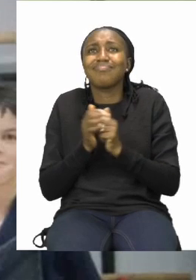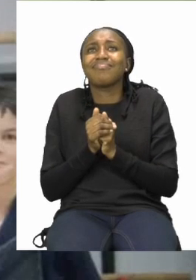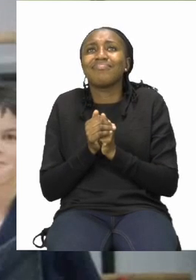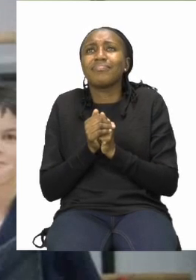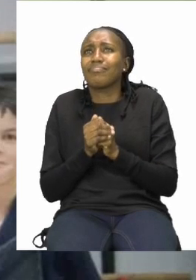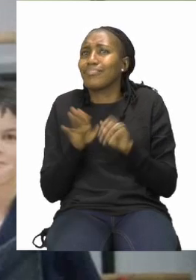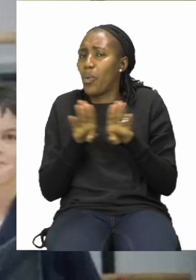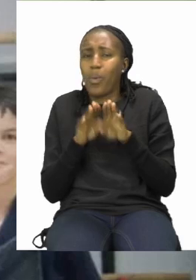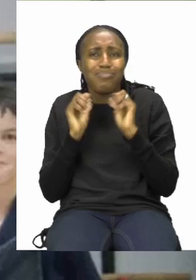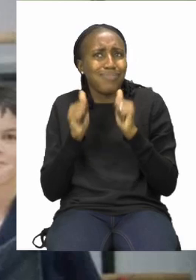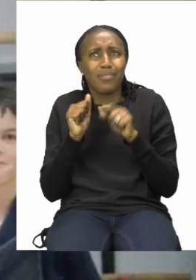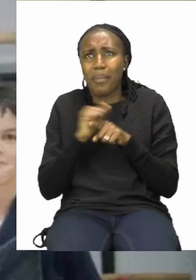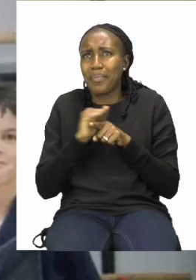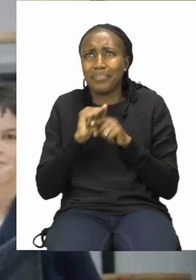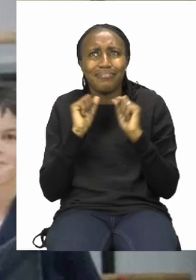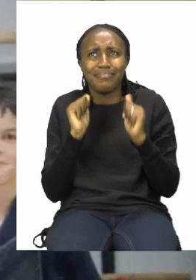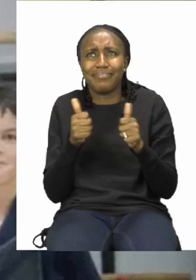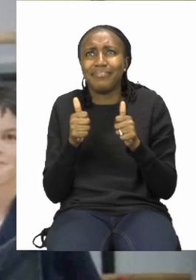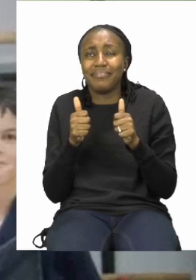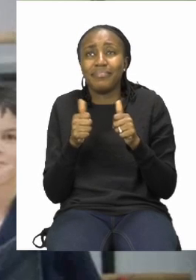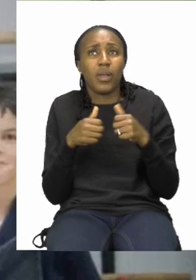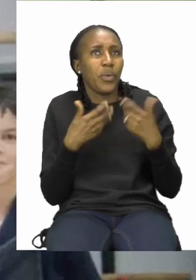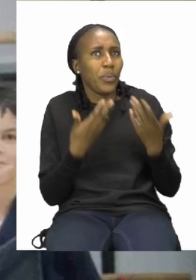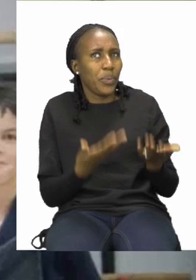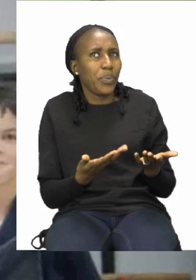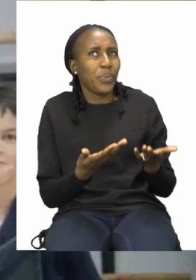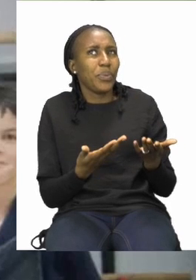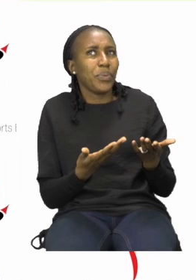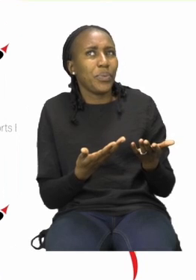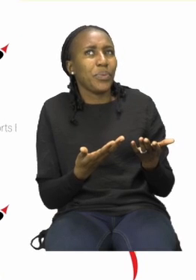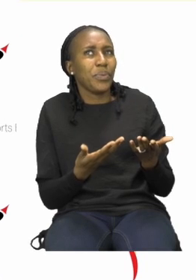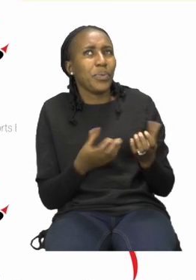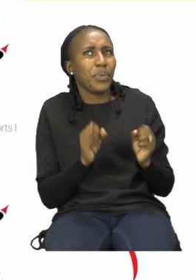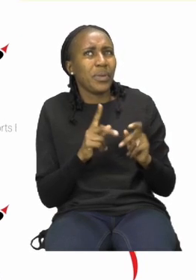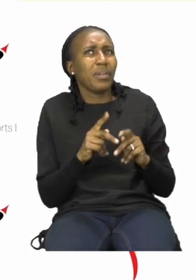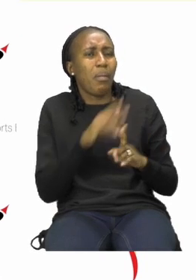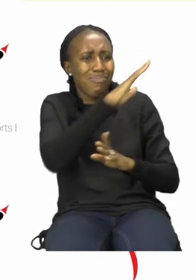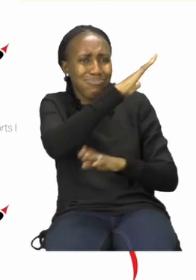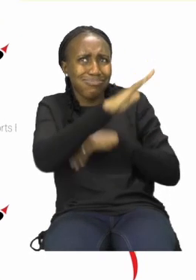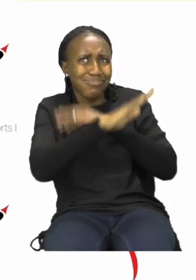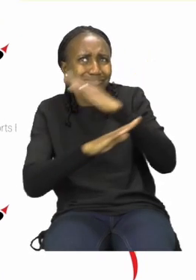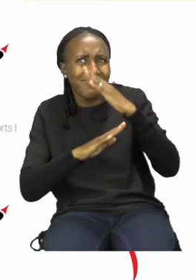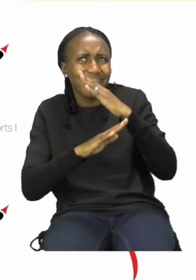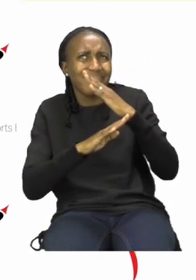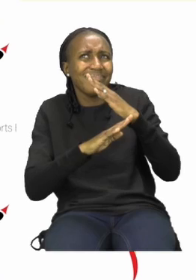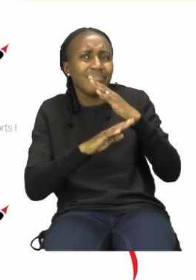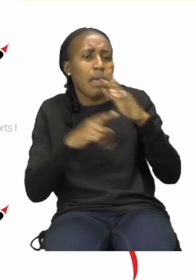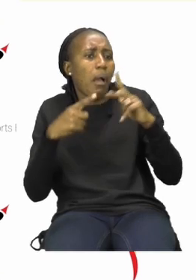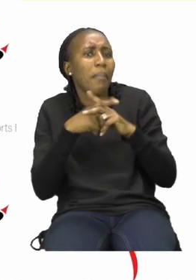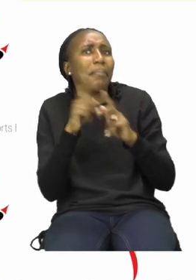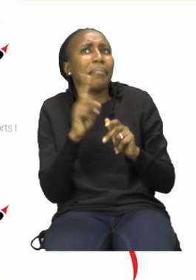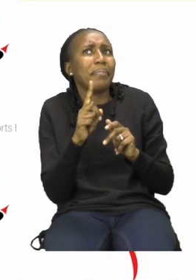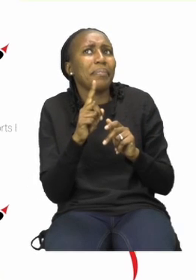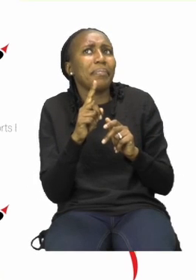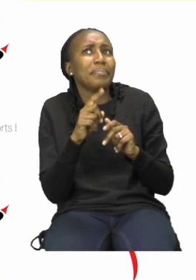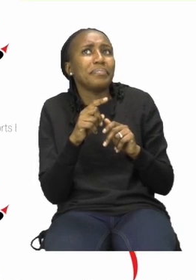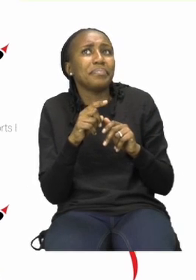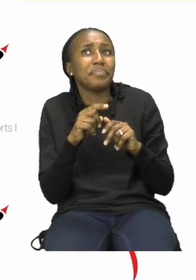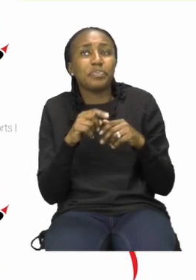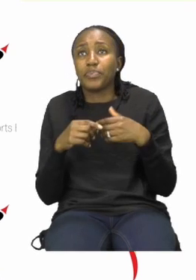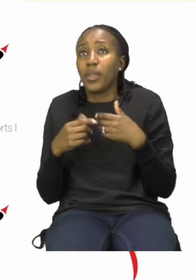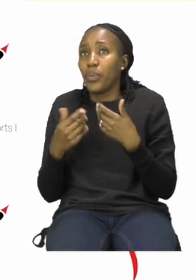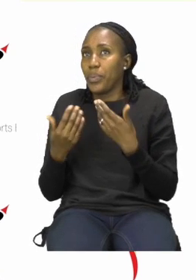at the moment. All right. Now, with Kendo in Namibia, what are just some of the things that are happening, you would say?